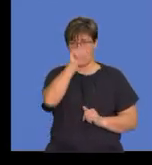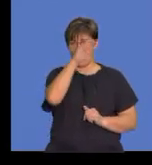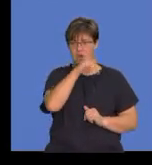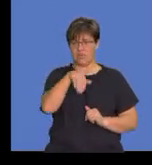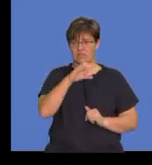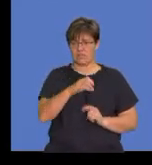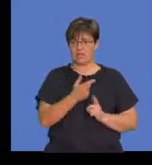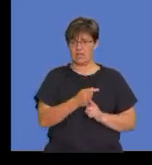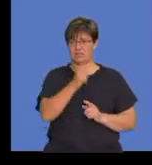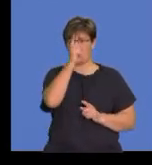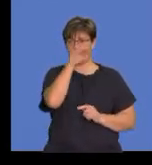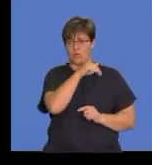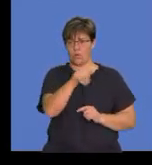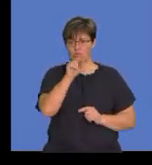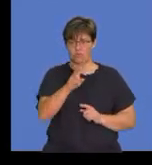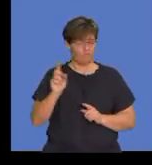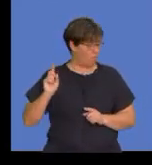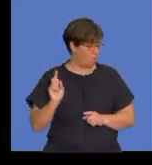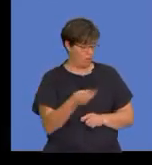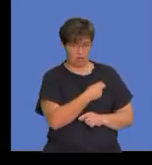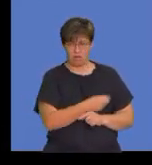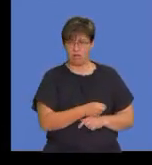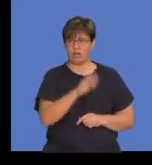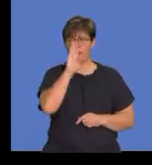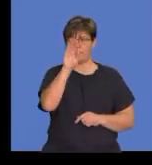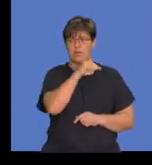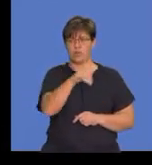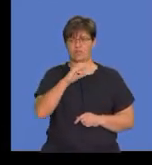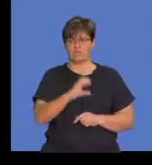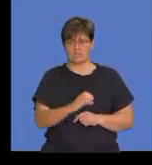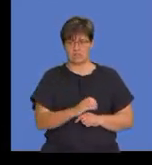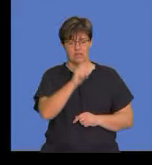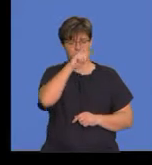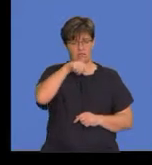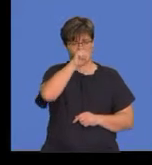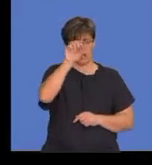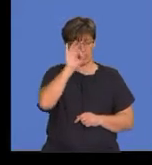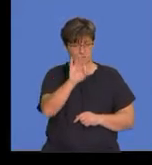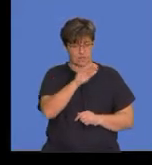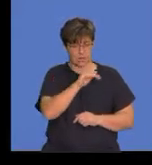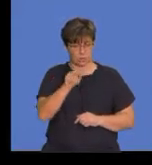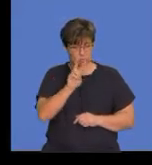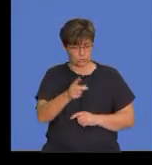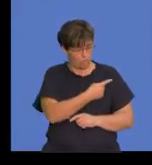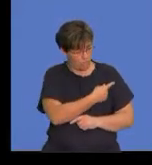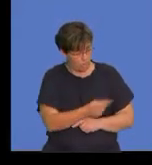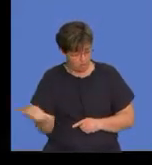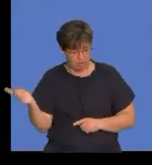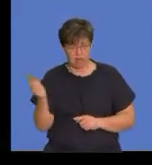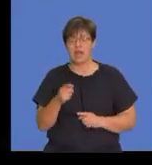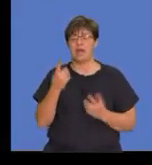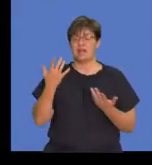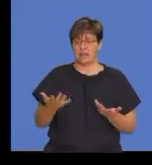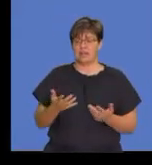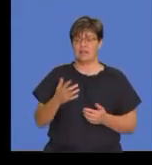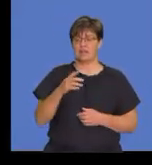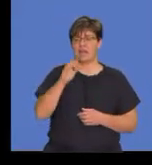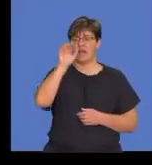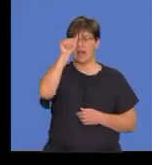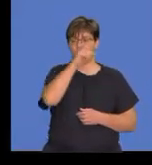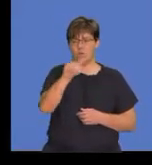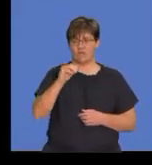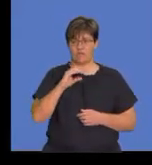like. A over C will be 1 over 2 for all of them. B over C will be root 3 over 2 for all of